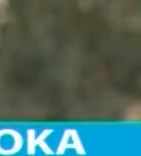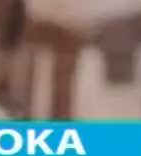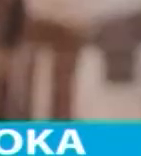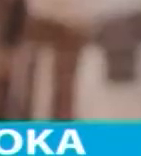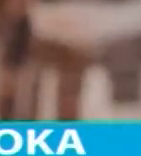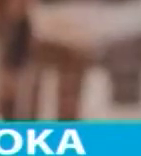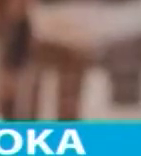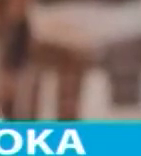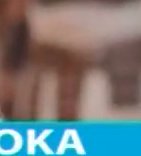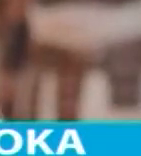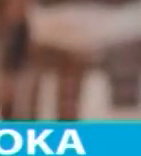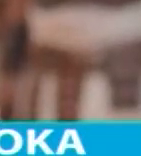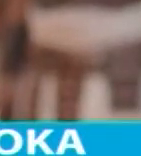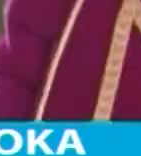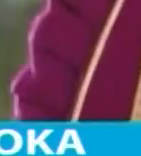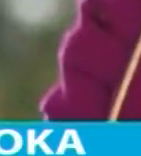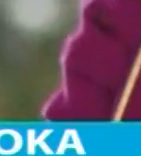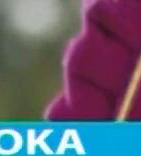Teacher!